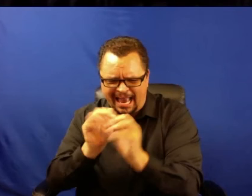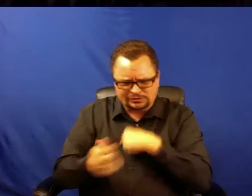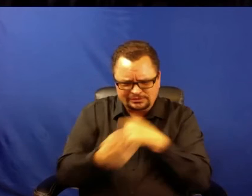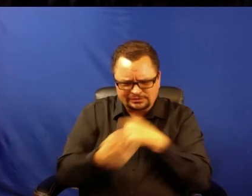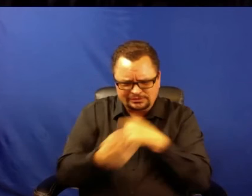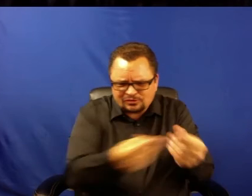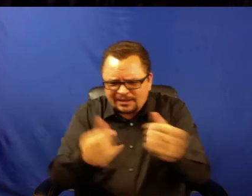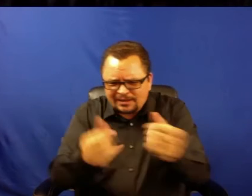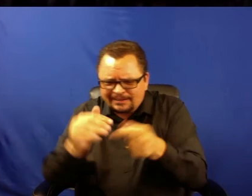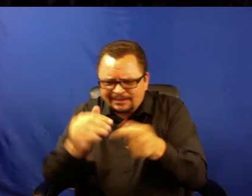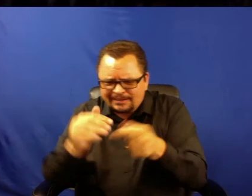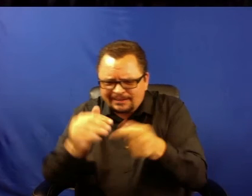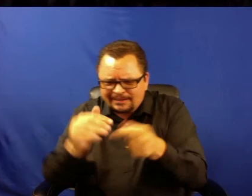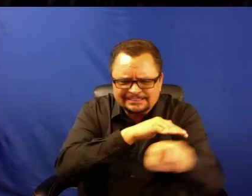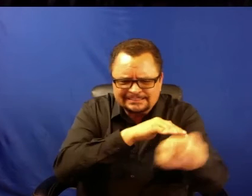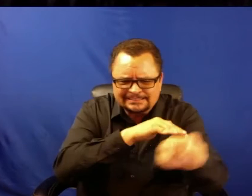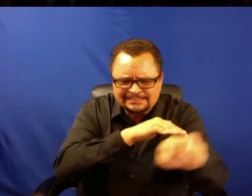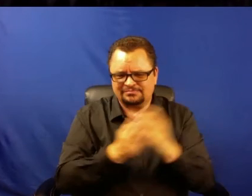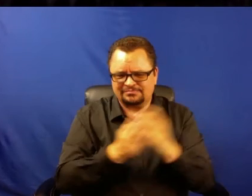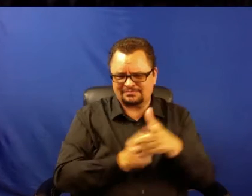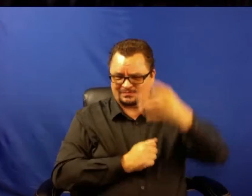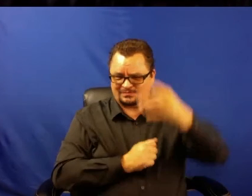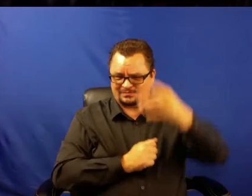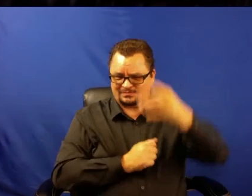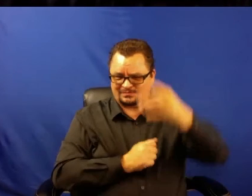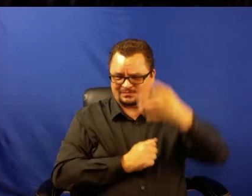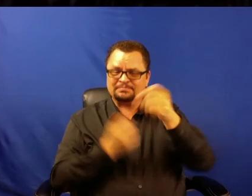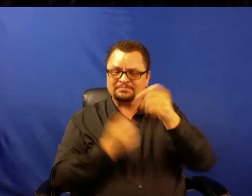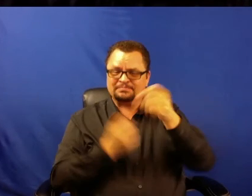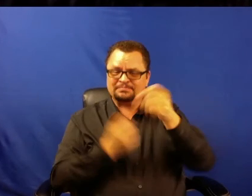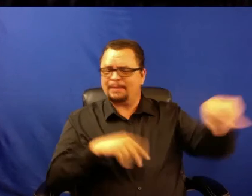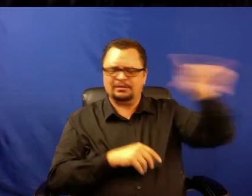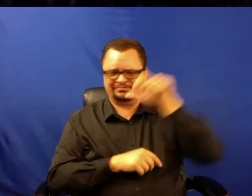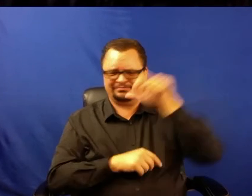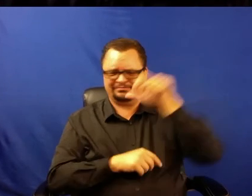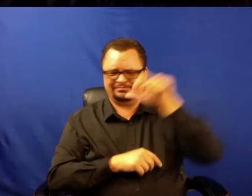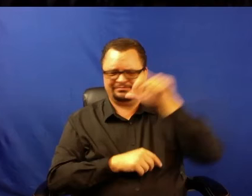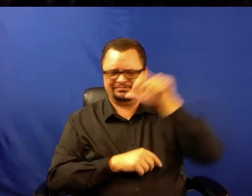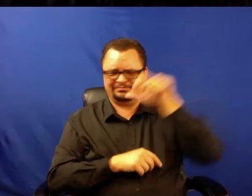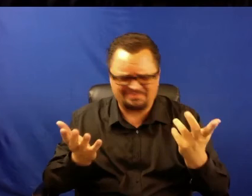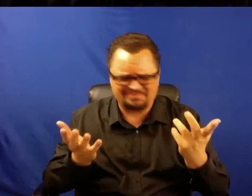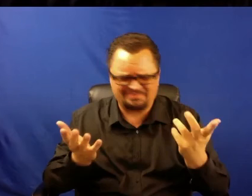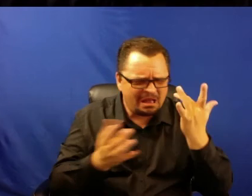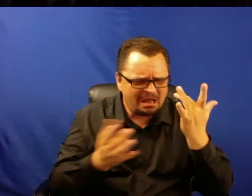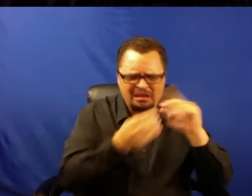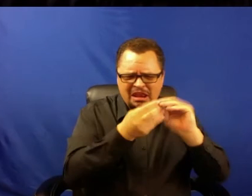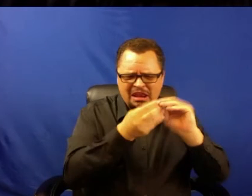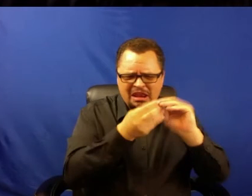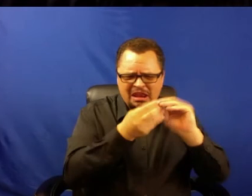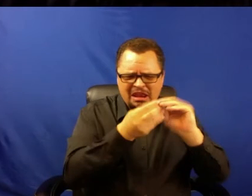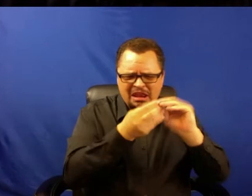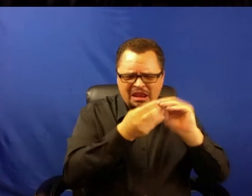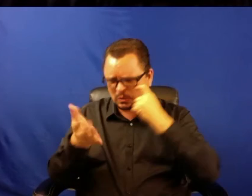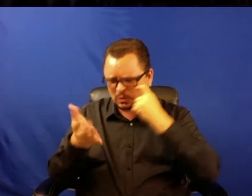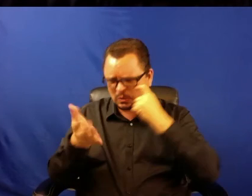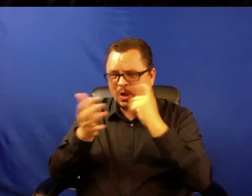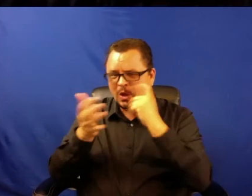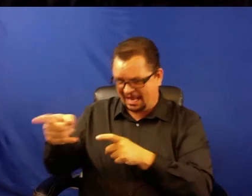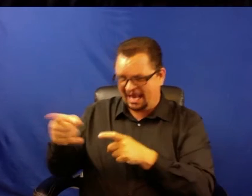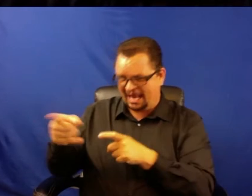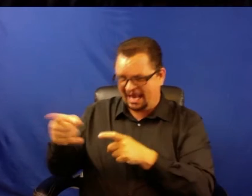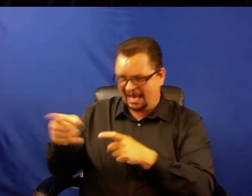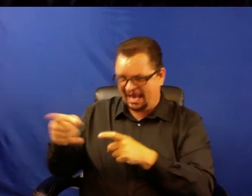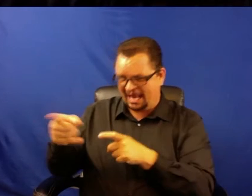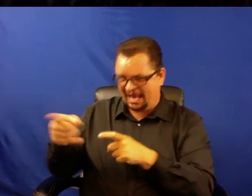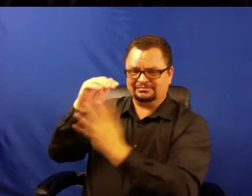the hospital admissions going down, 40%, and then I see the regional hospital capacity. So there's different details